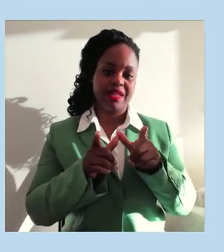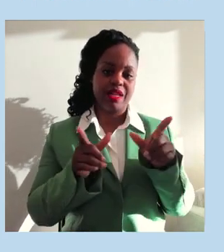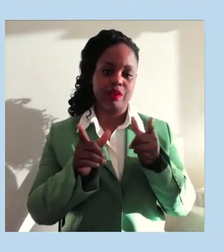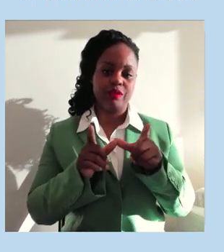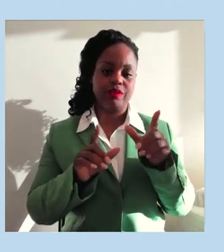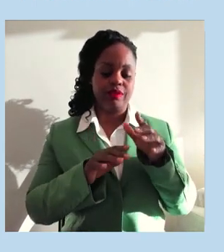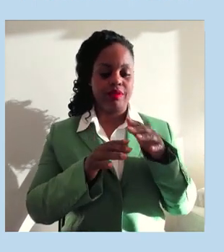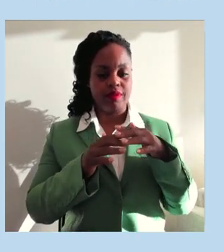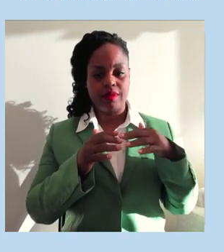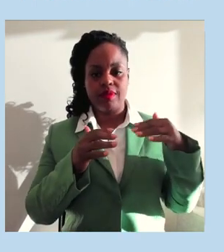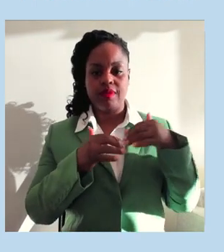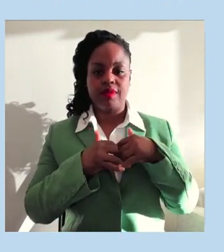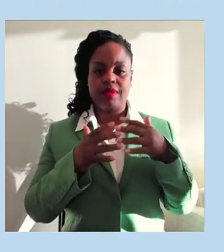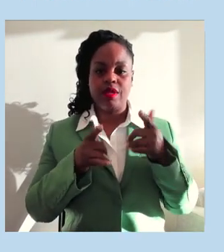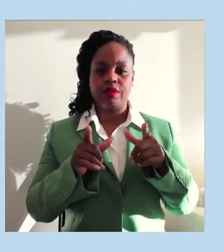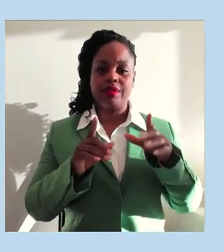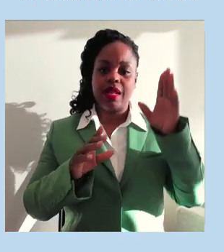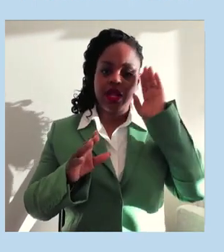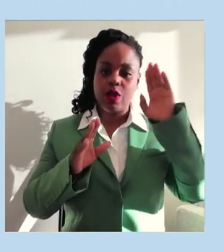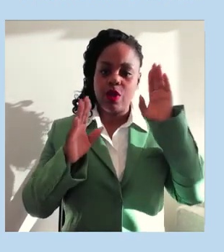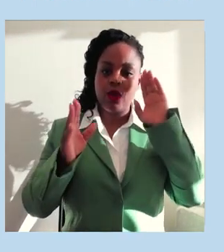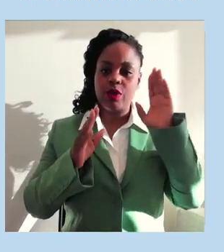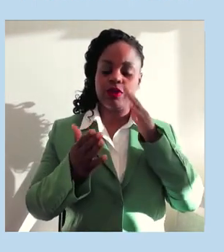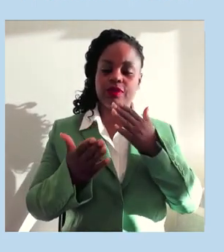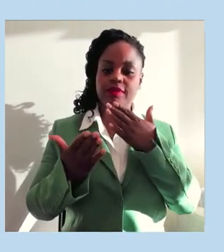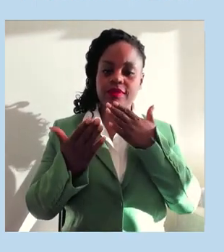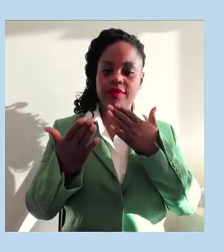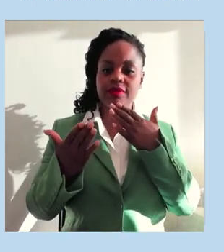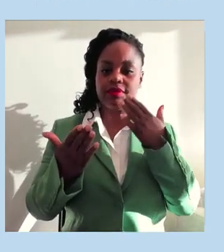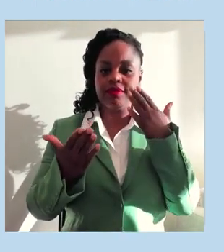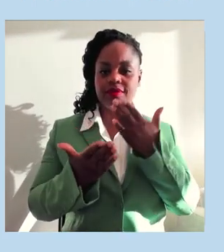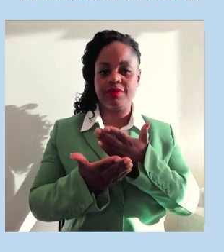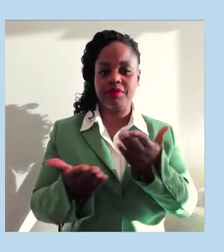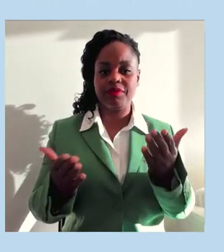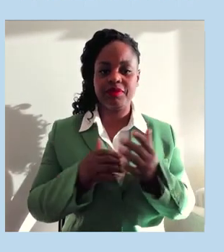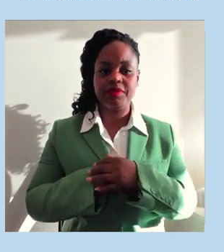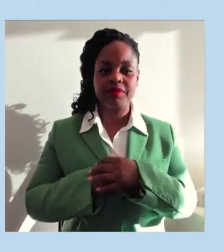to be here. And yes, it's been several years working